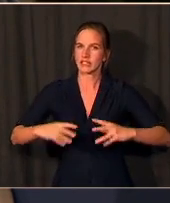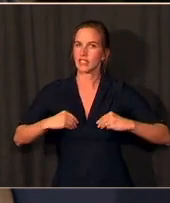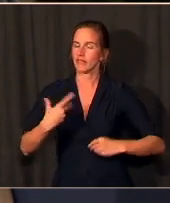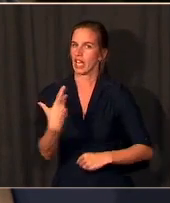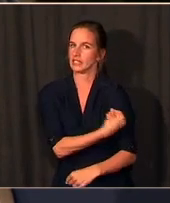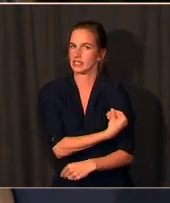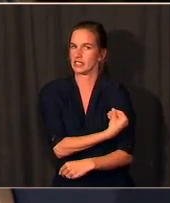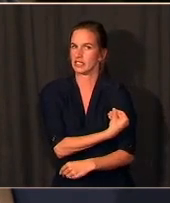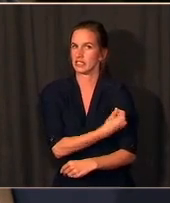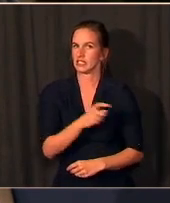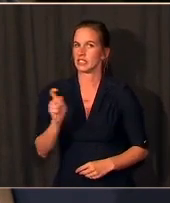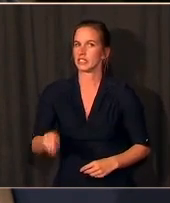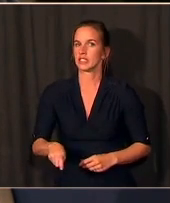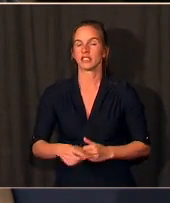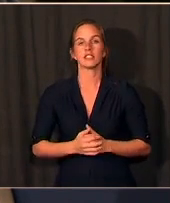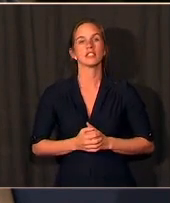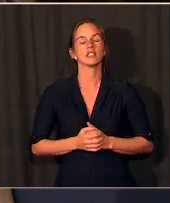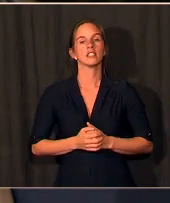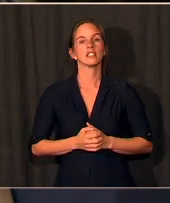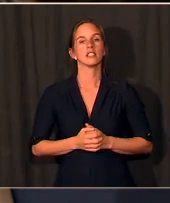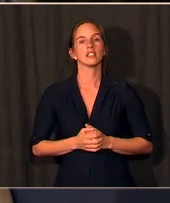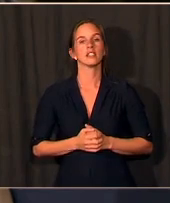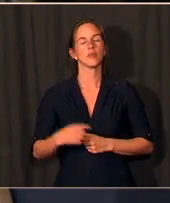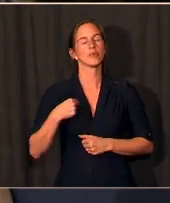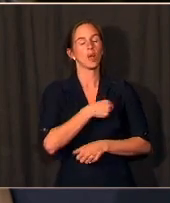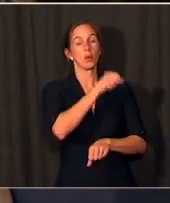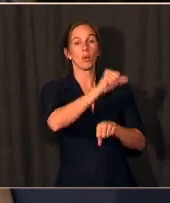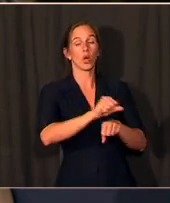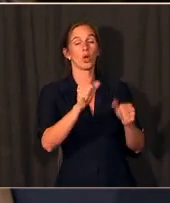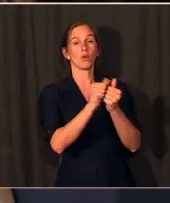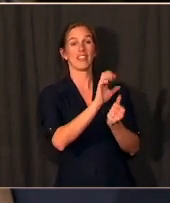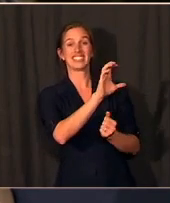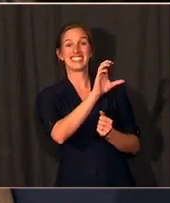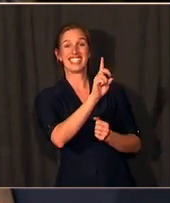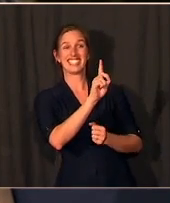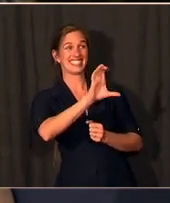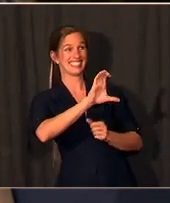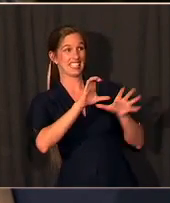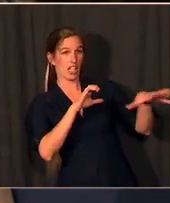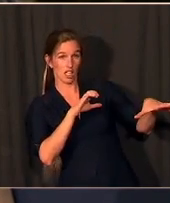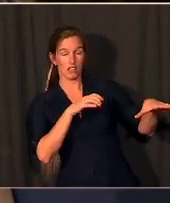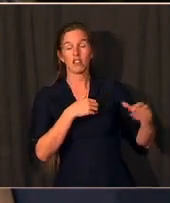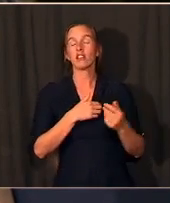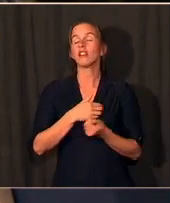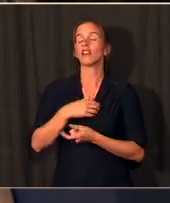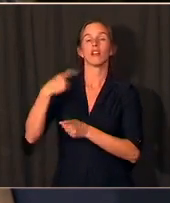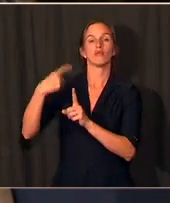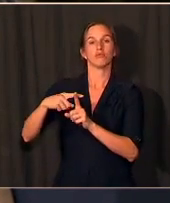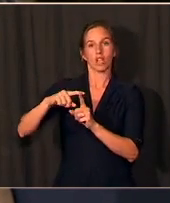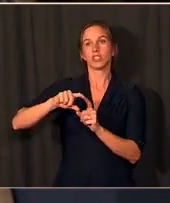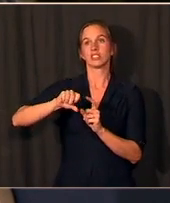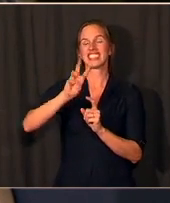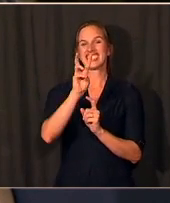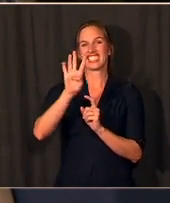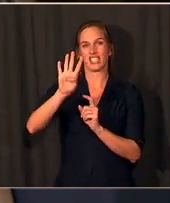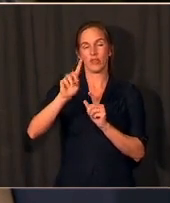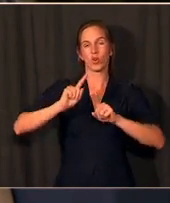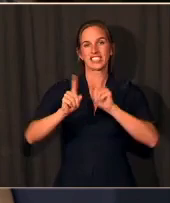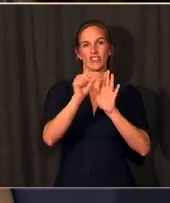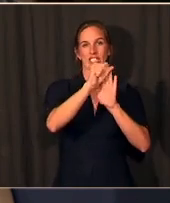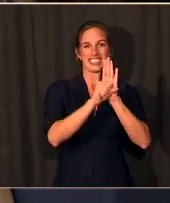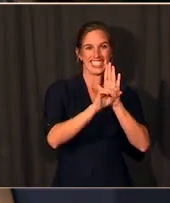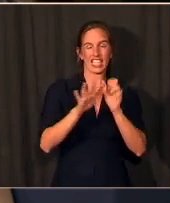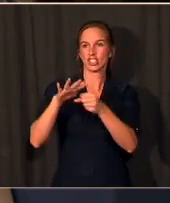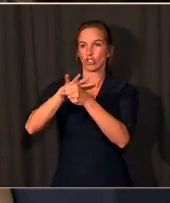We are working closely along with the CDC, the 64 jurisdictions and states to ensure vaccine can safely and